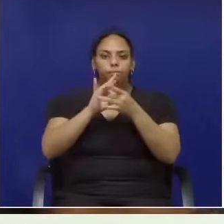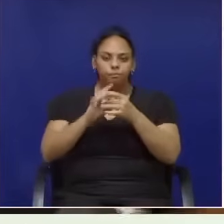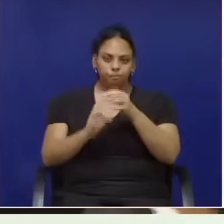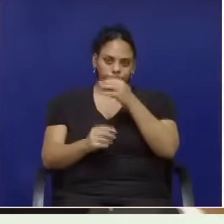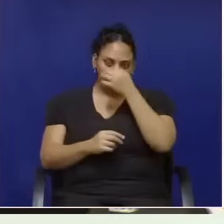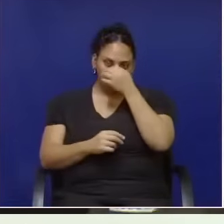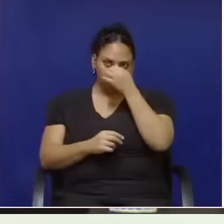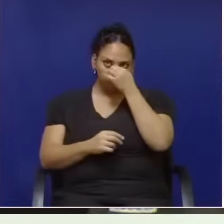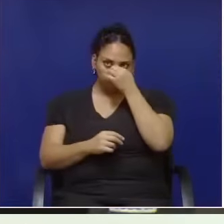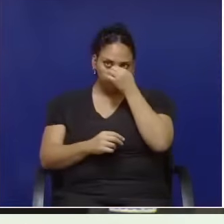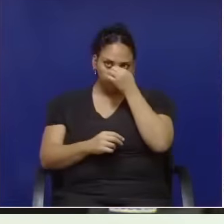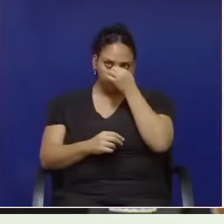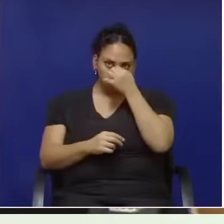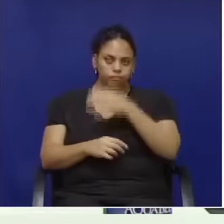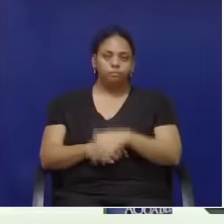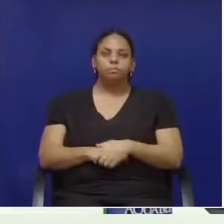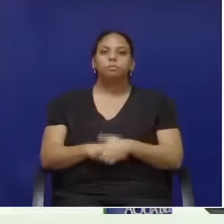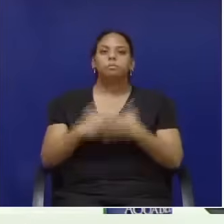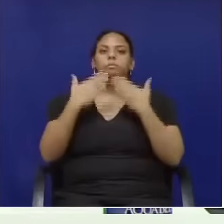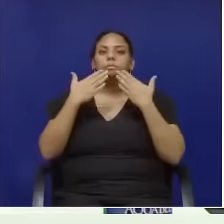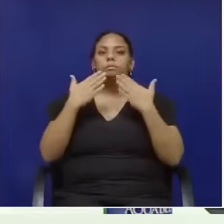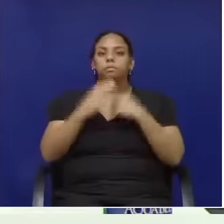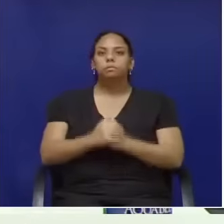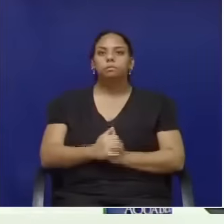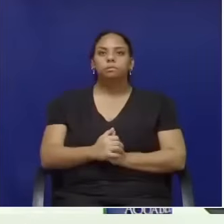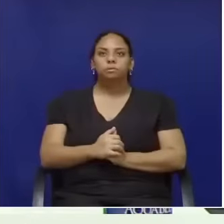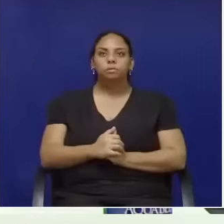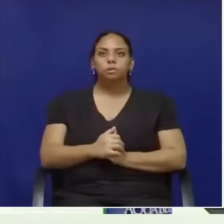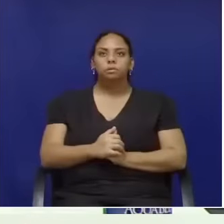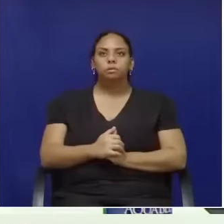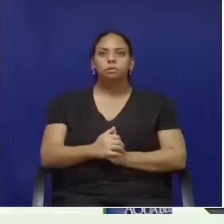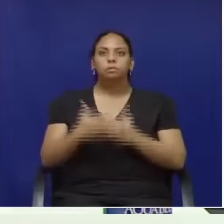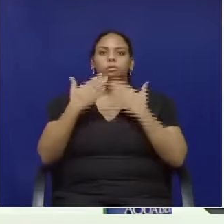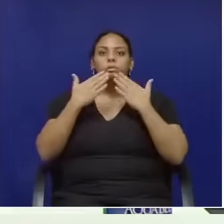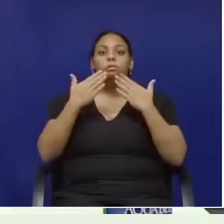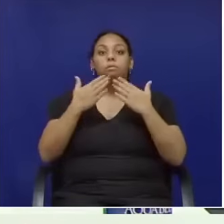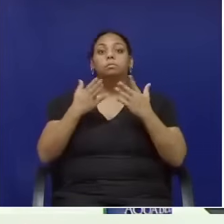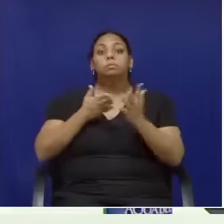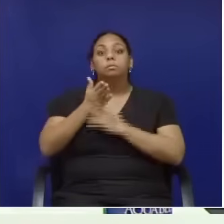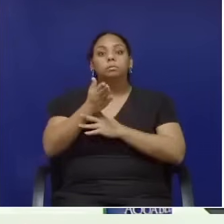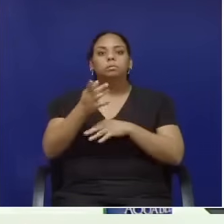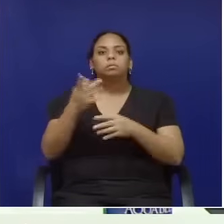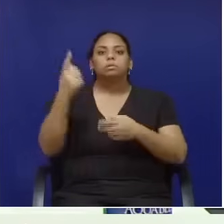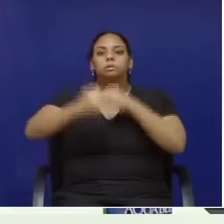The Honourable Minister. Thank you. During the year